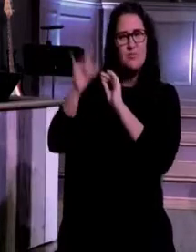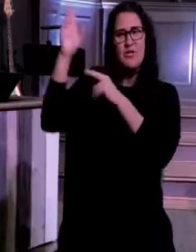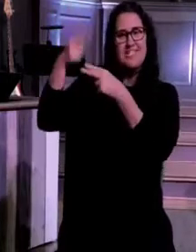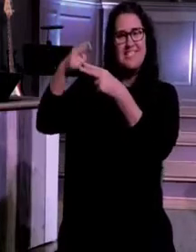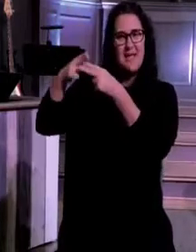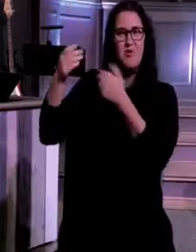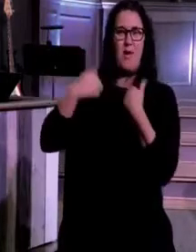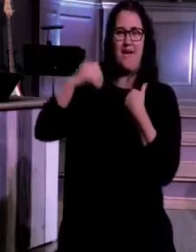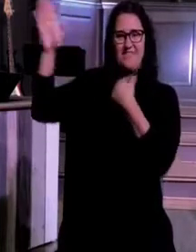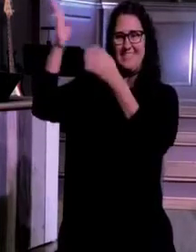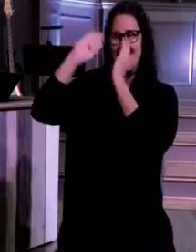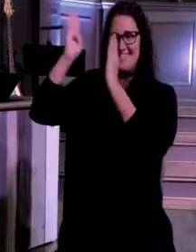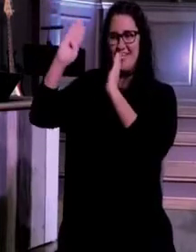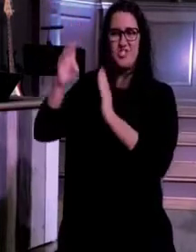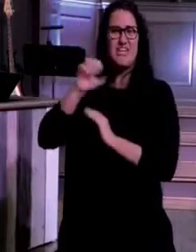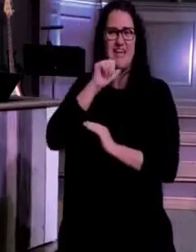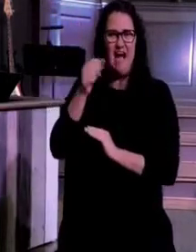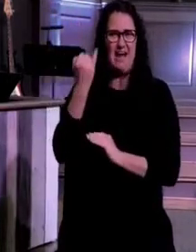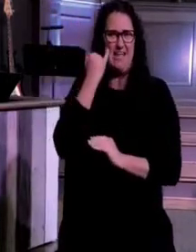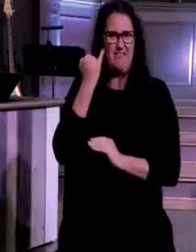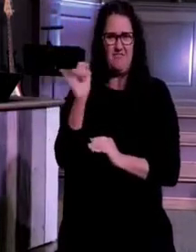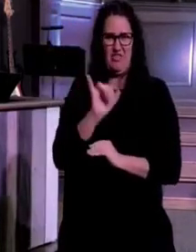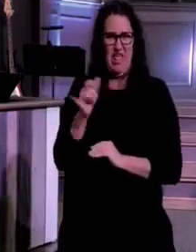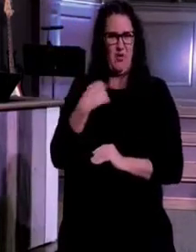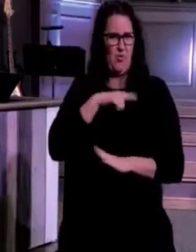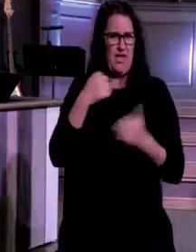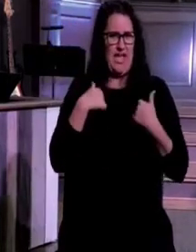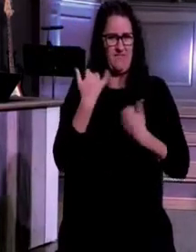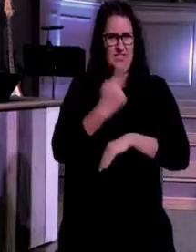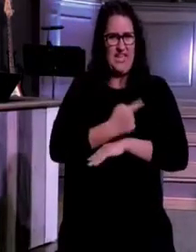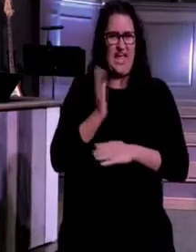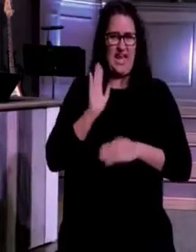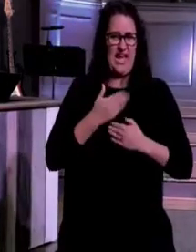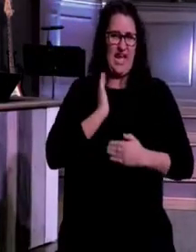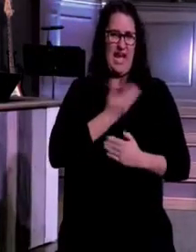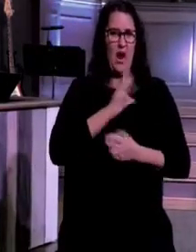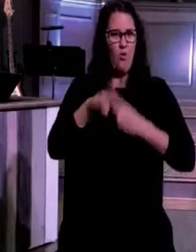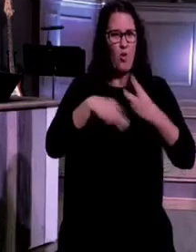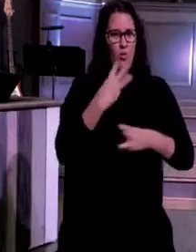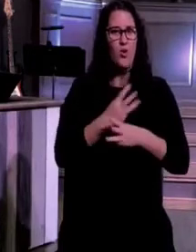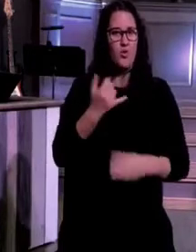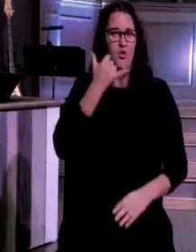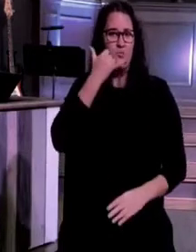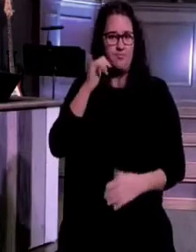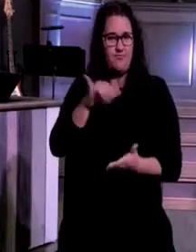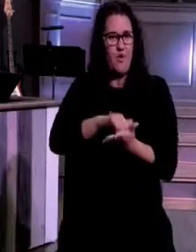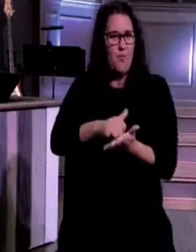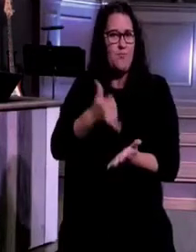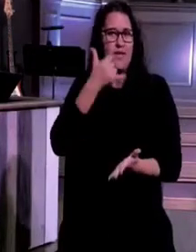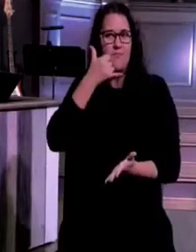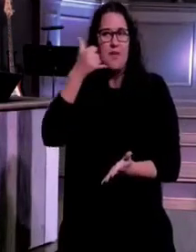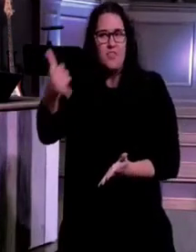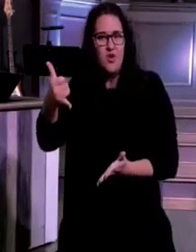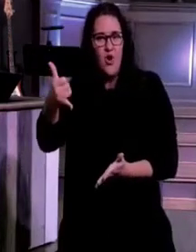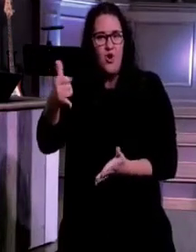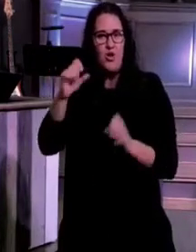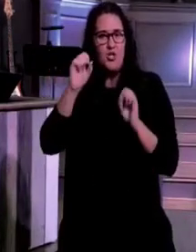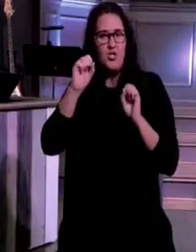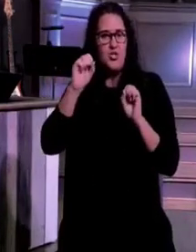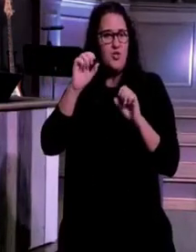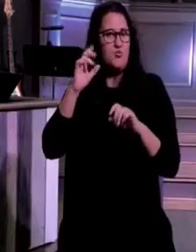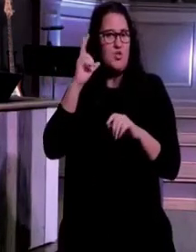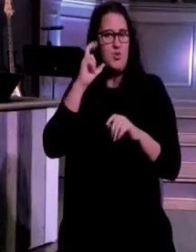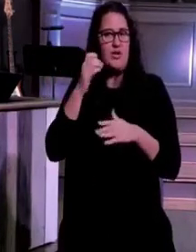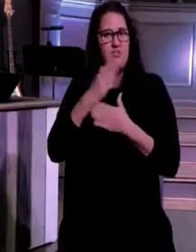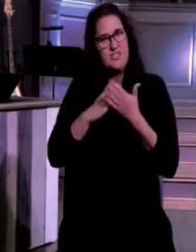his attention? Not as if we have today in our world. When you pick up the phone today and you make the call, you hear some automated